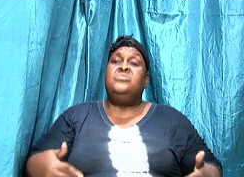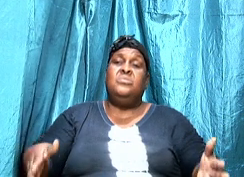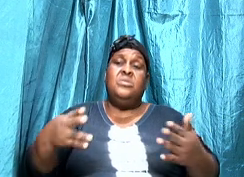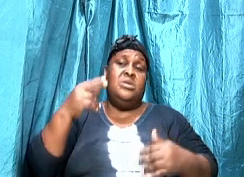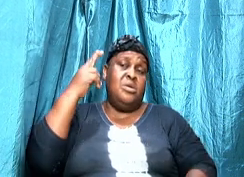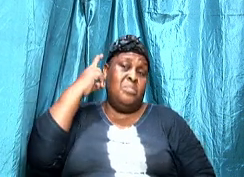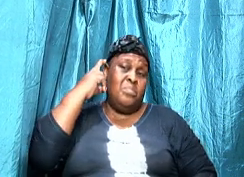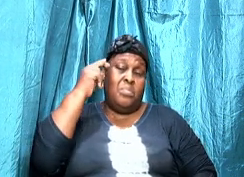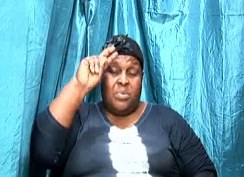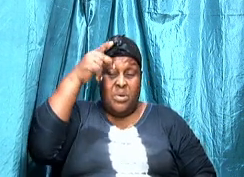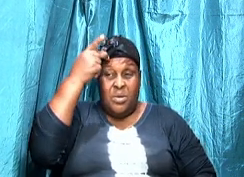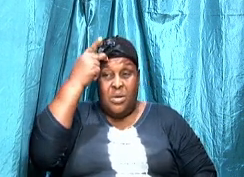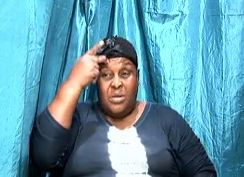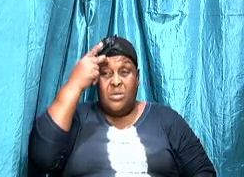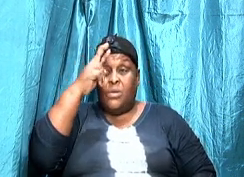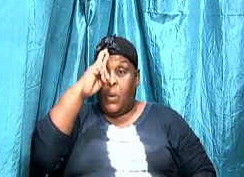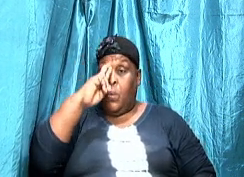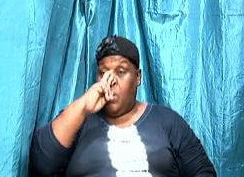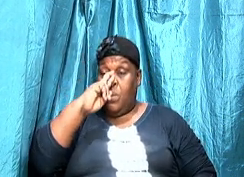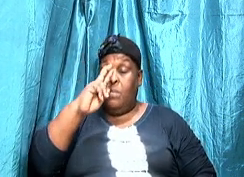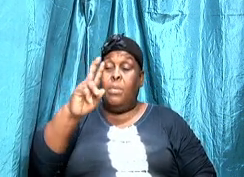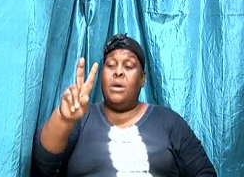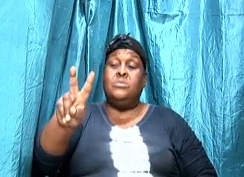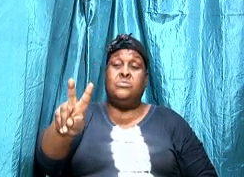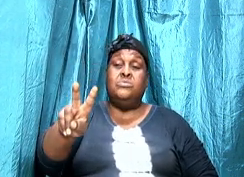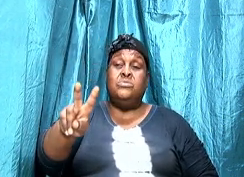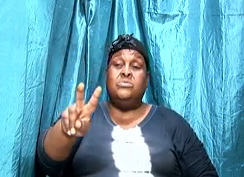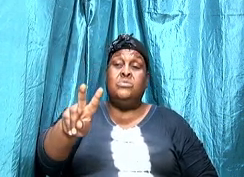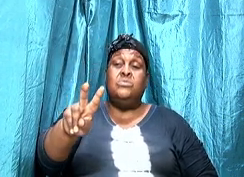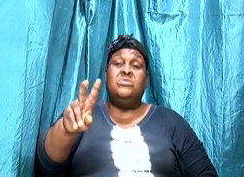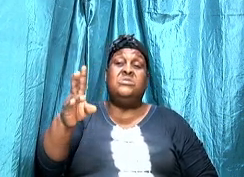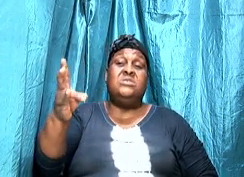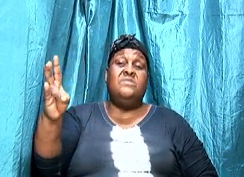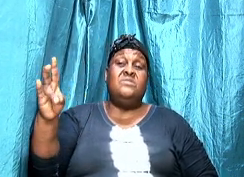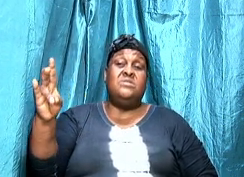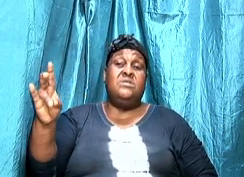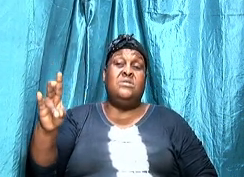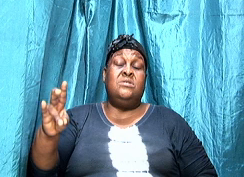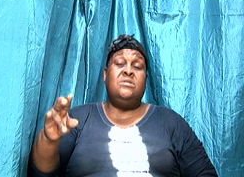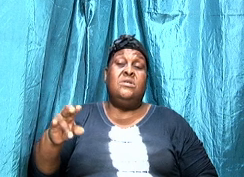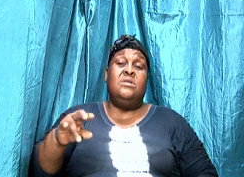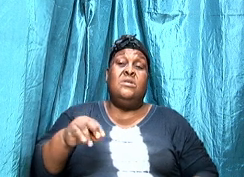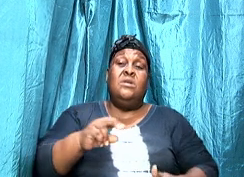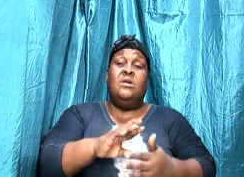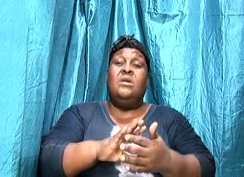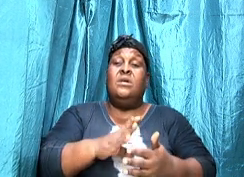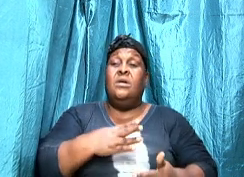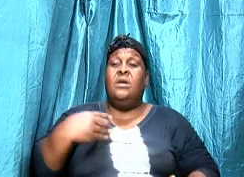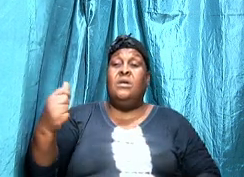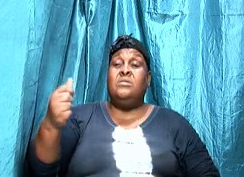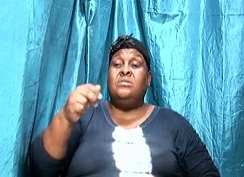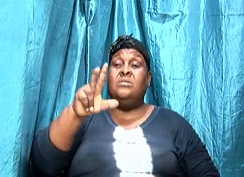17 to chapter 3, 18, he actually